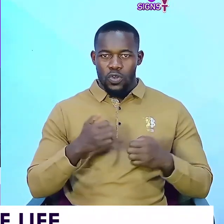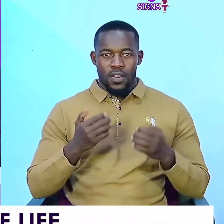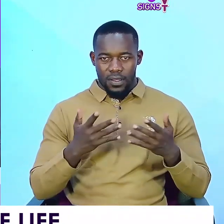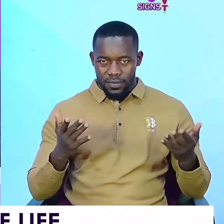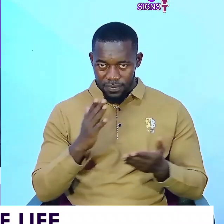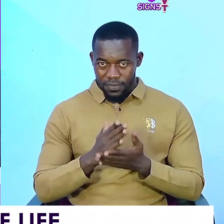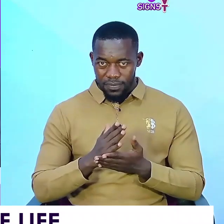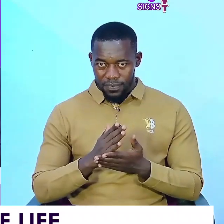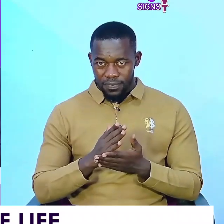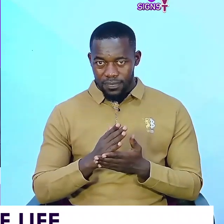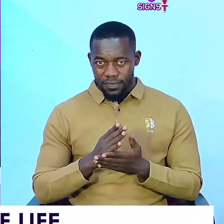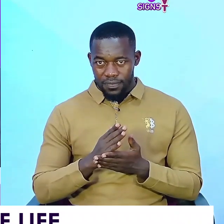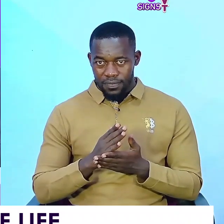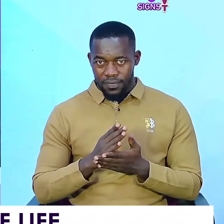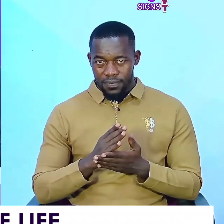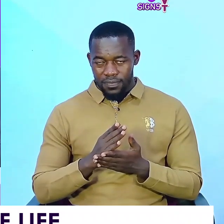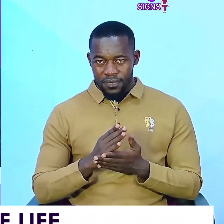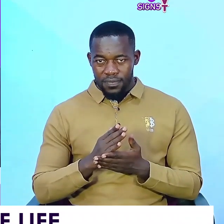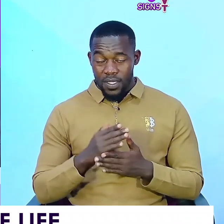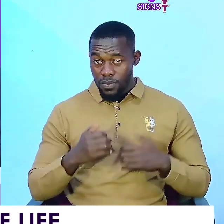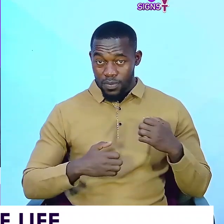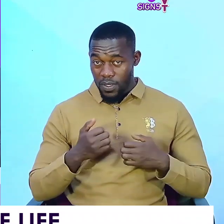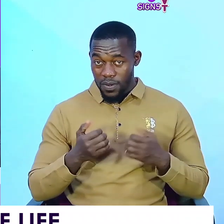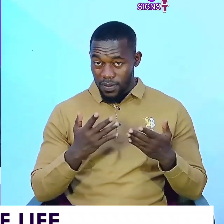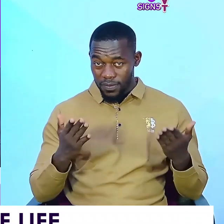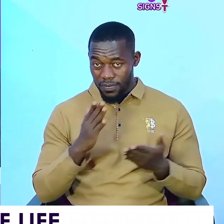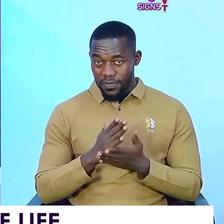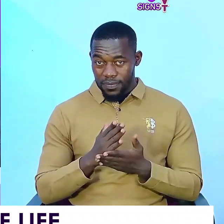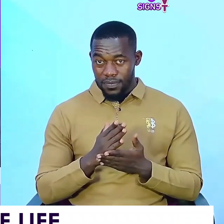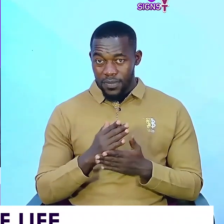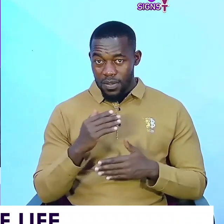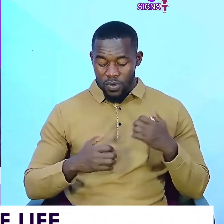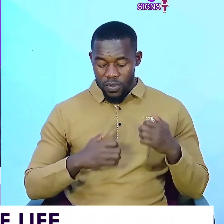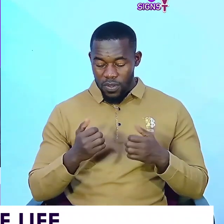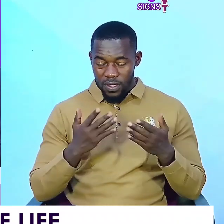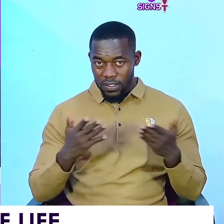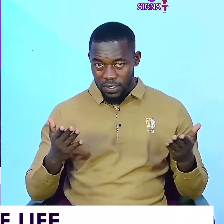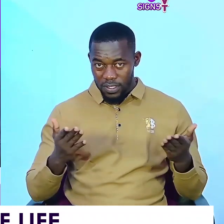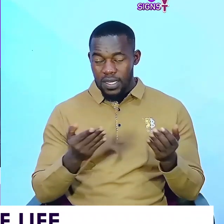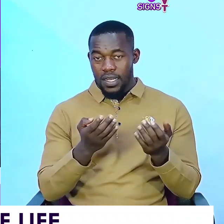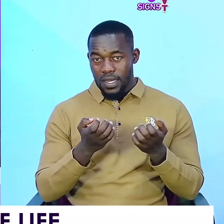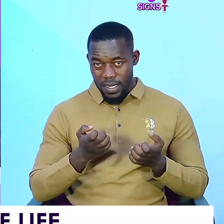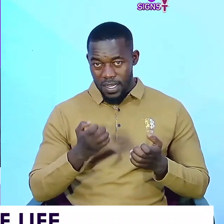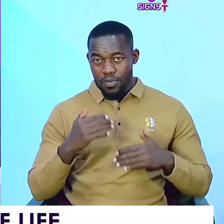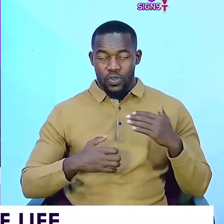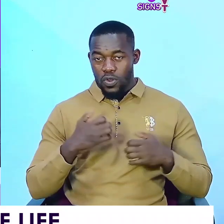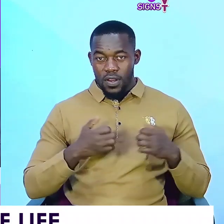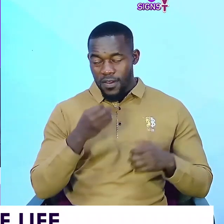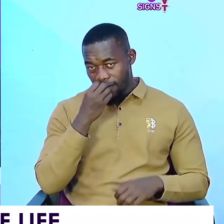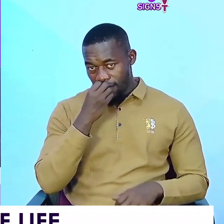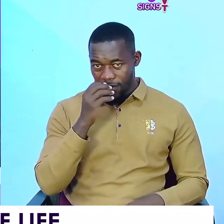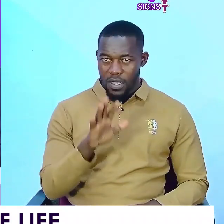right? Yeah, It is an emotional thing. Yes. And emotional things need emotional intelligence. Sure.